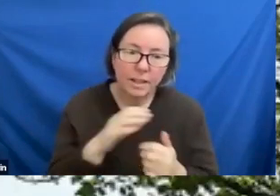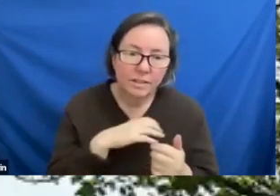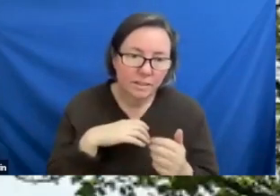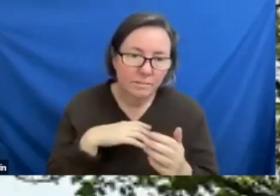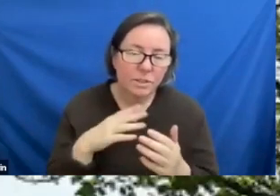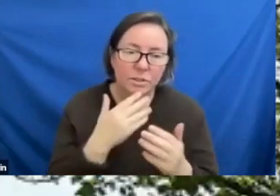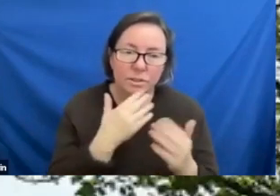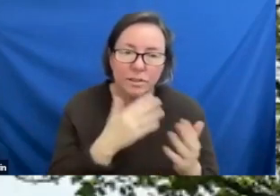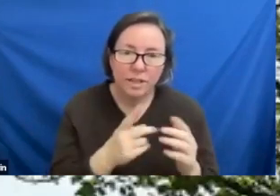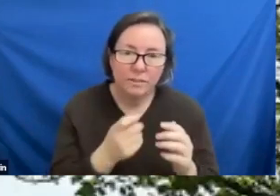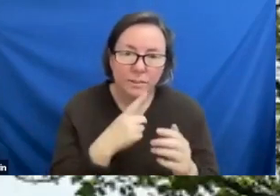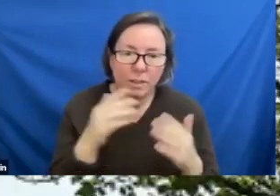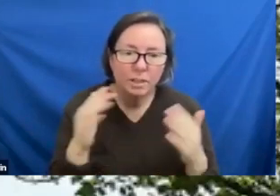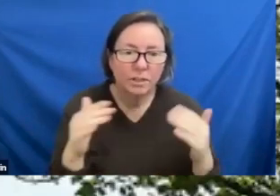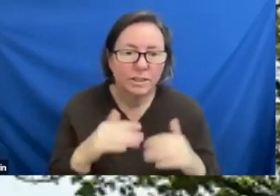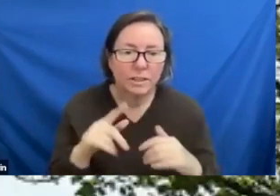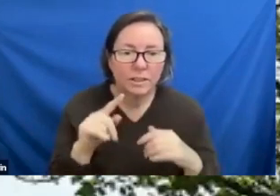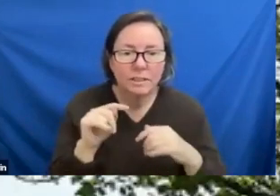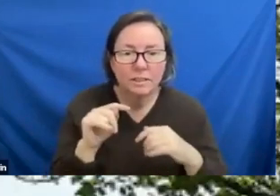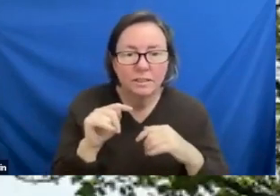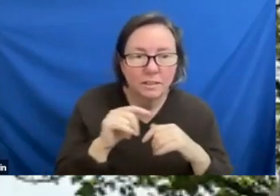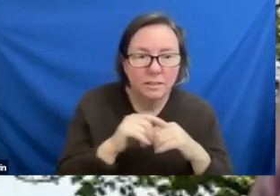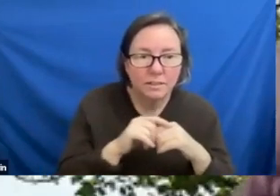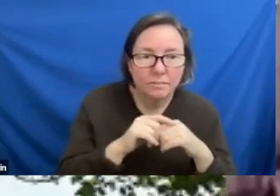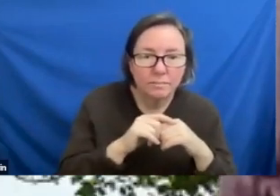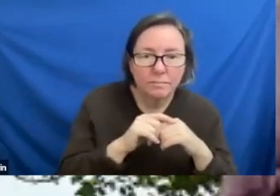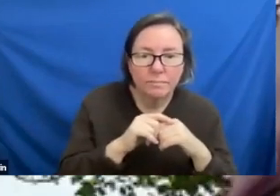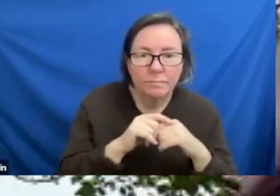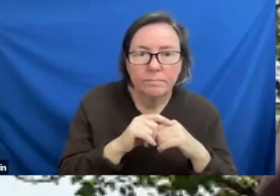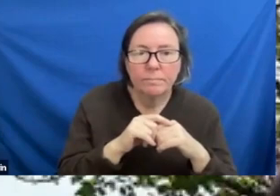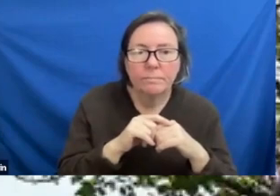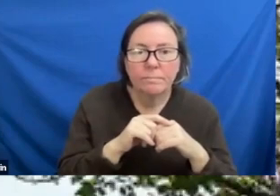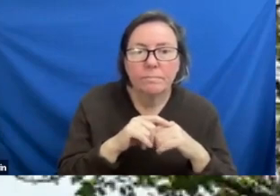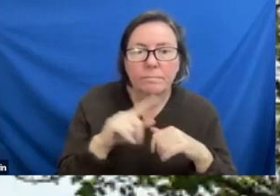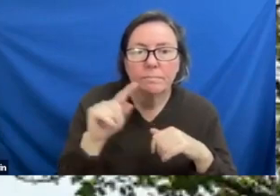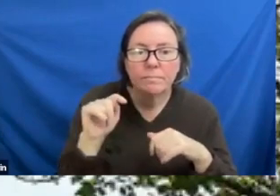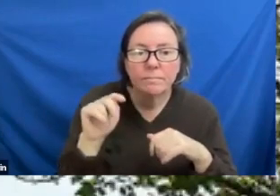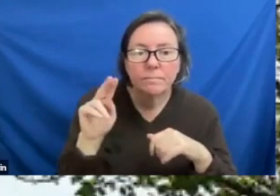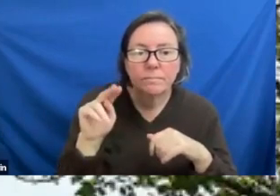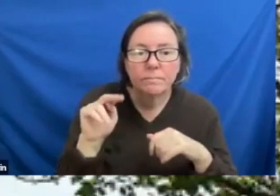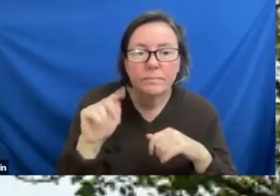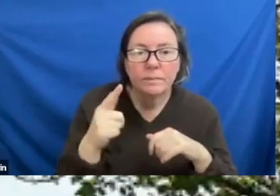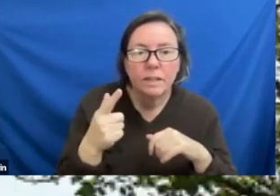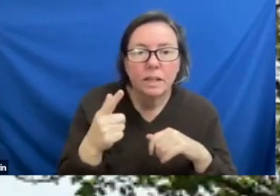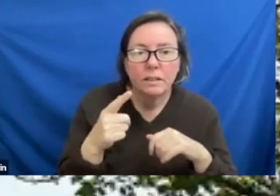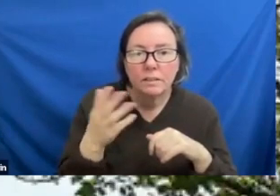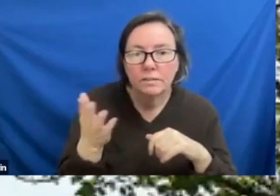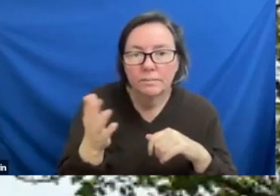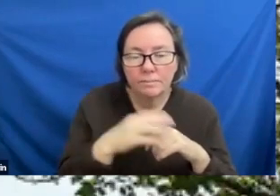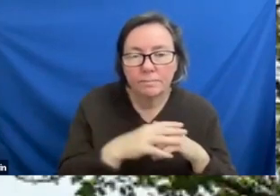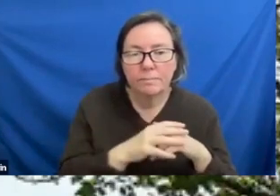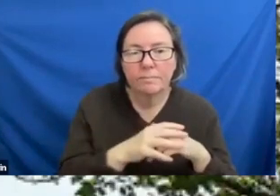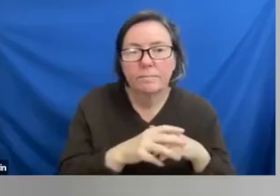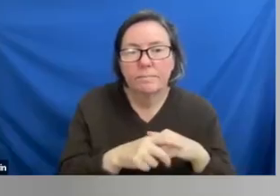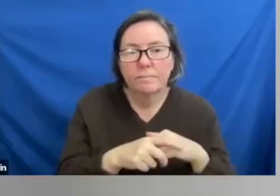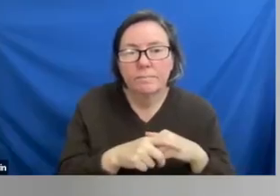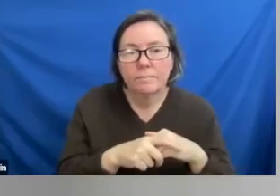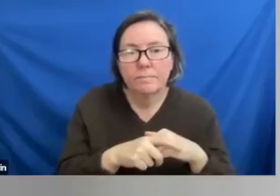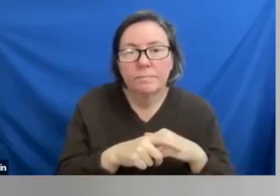question. And I think we can go to Tong here. Let me give you permission to unmute your mic, and you should be able to do so now. Yep. Thank